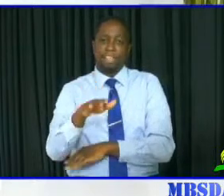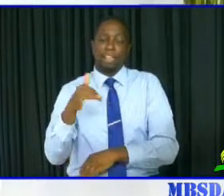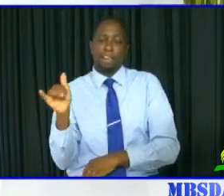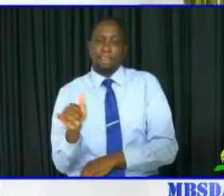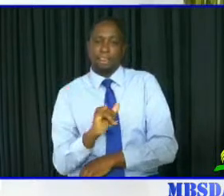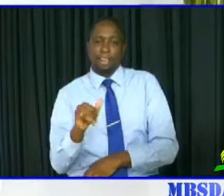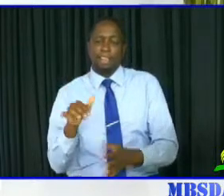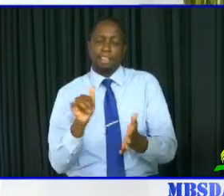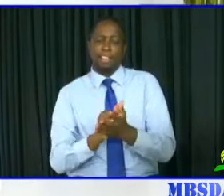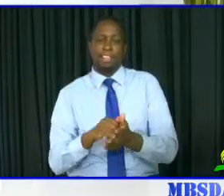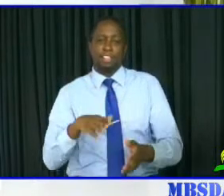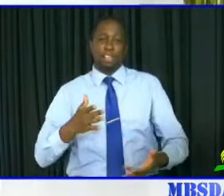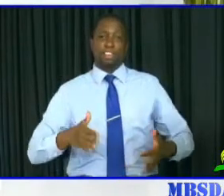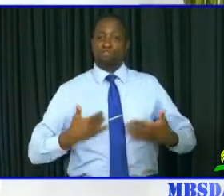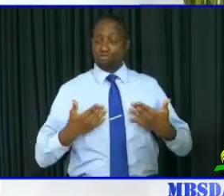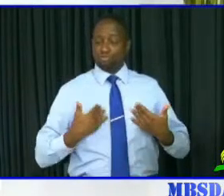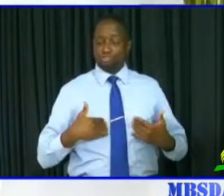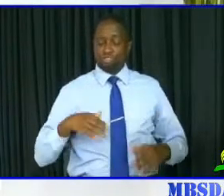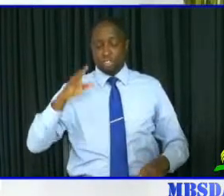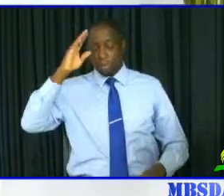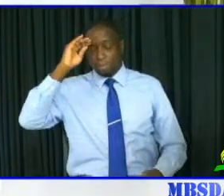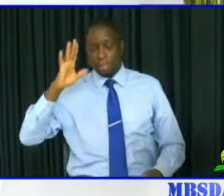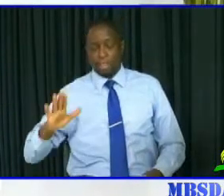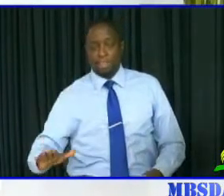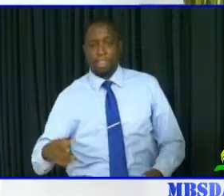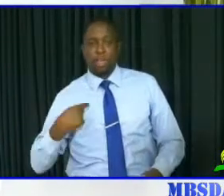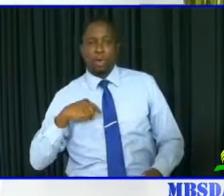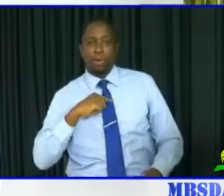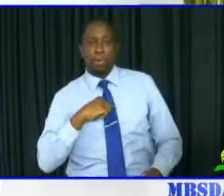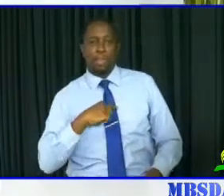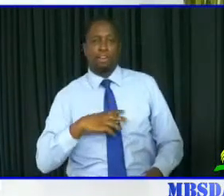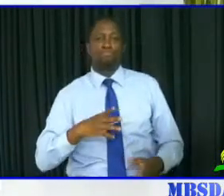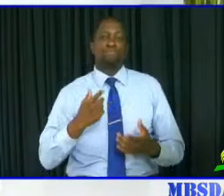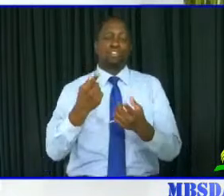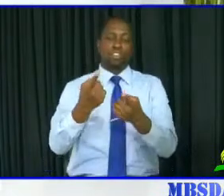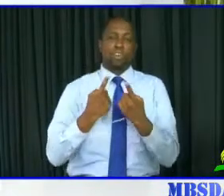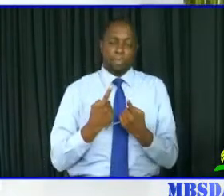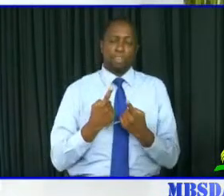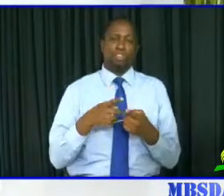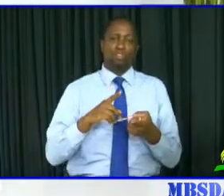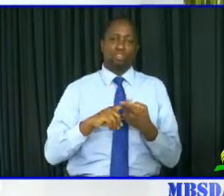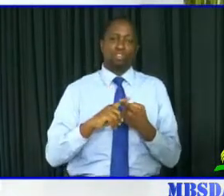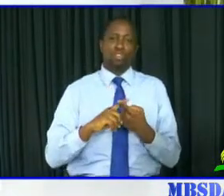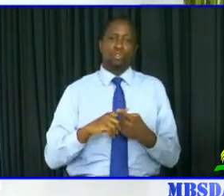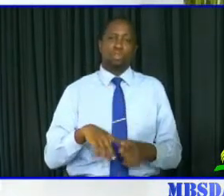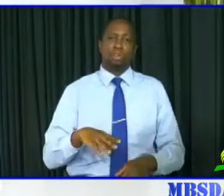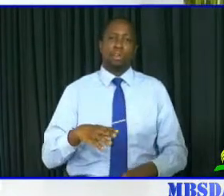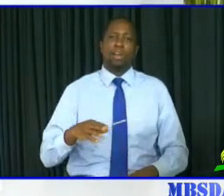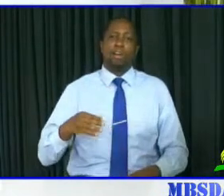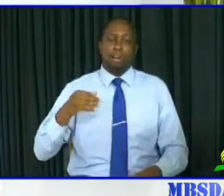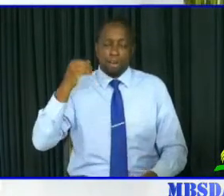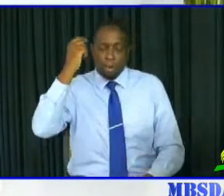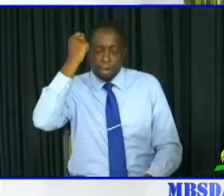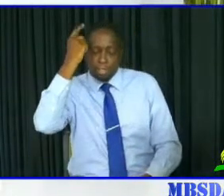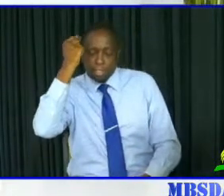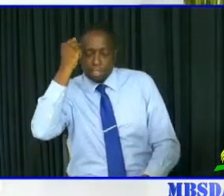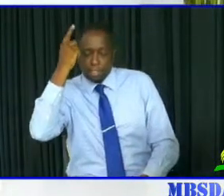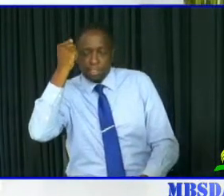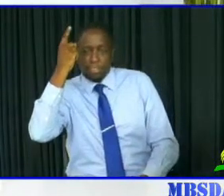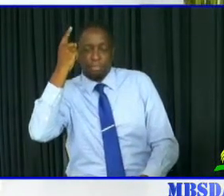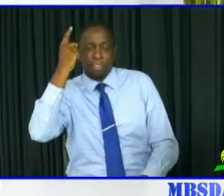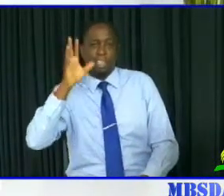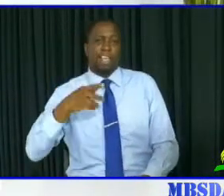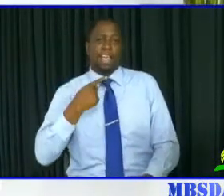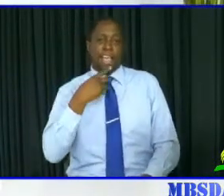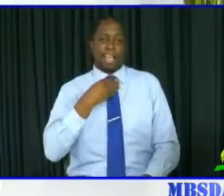like that young man, we are coming to our senses. And we're saying,